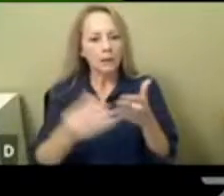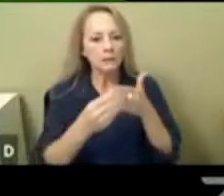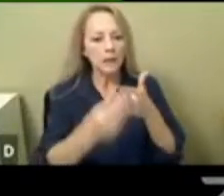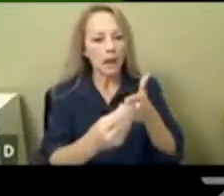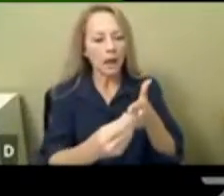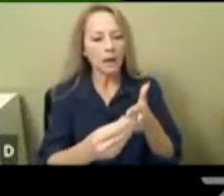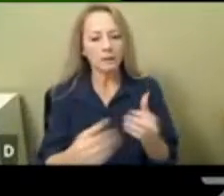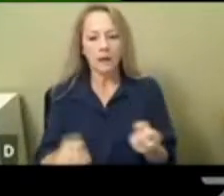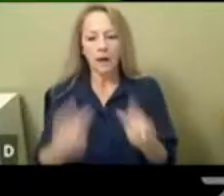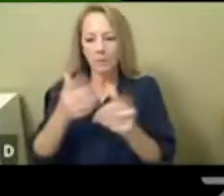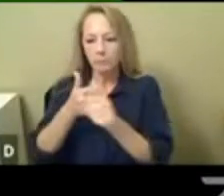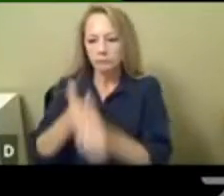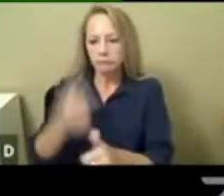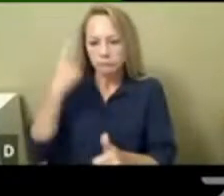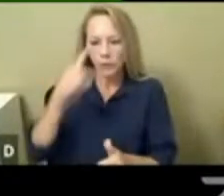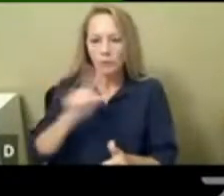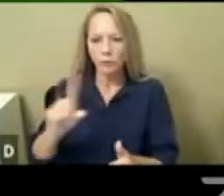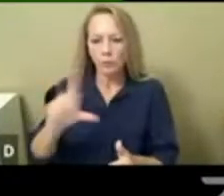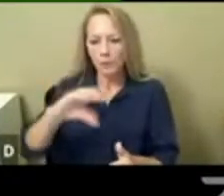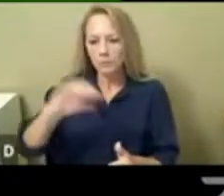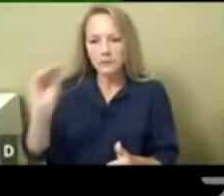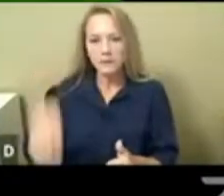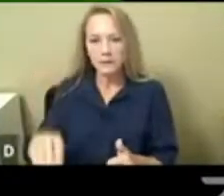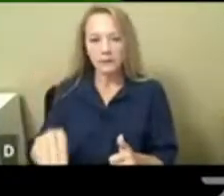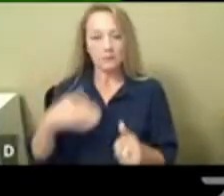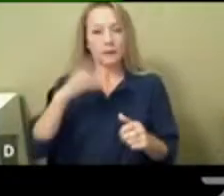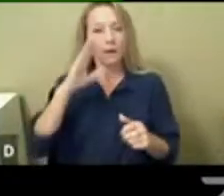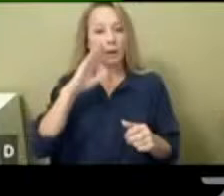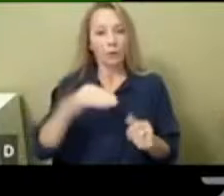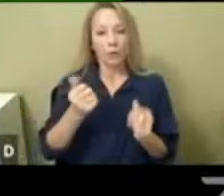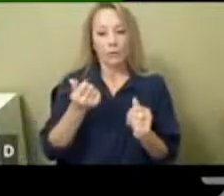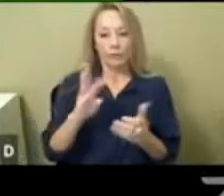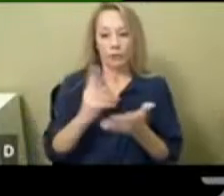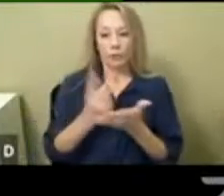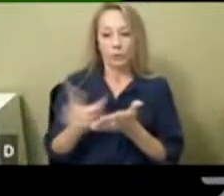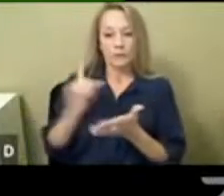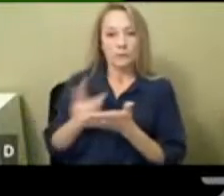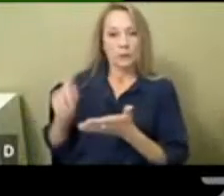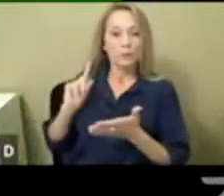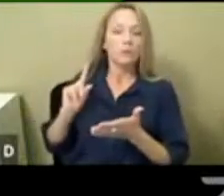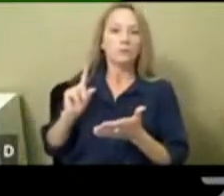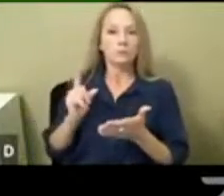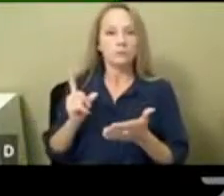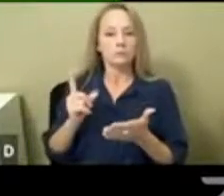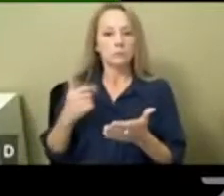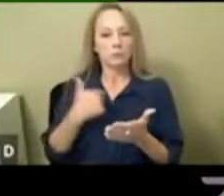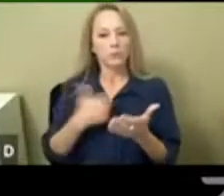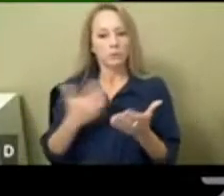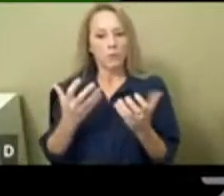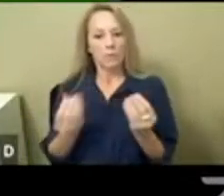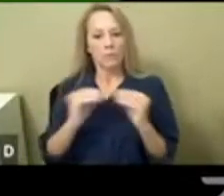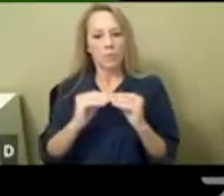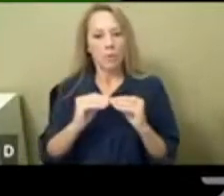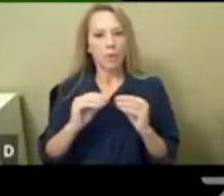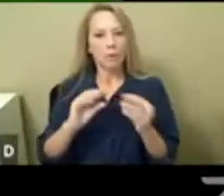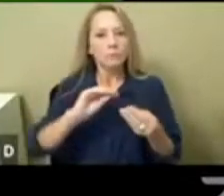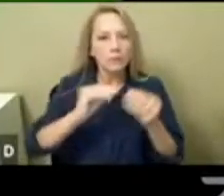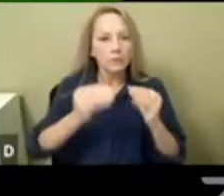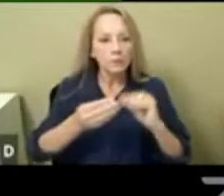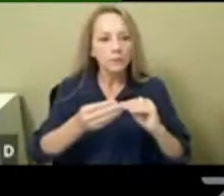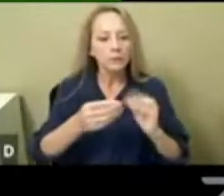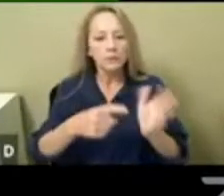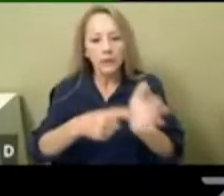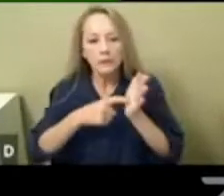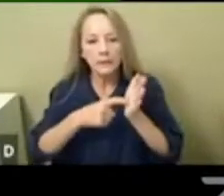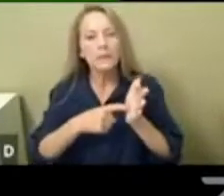And I understand from several weeks ago, the desire that the more numerical our criteria can be, the better. But